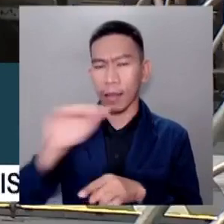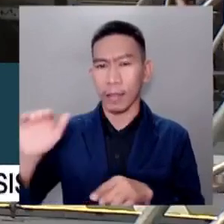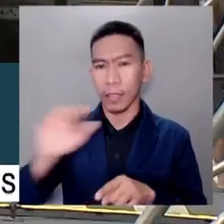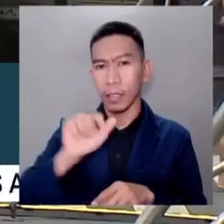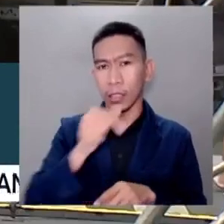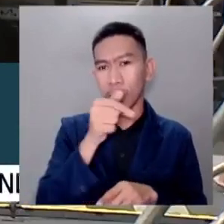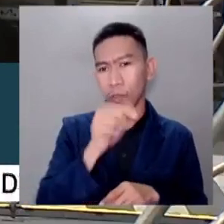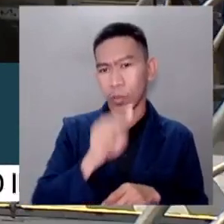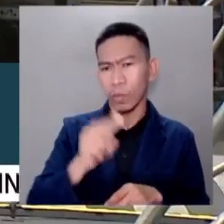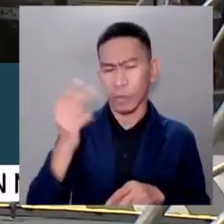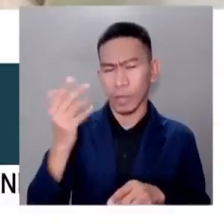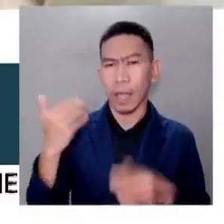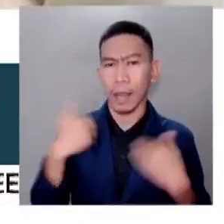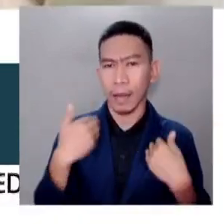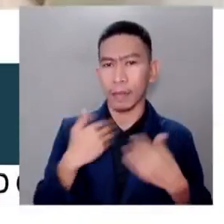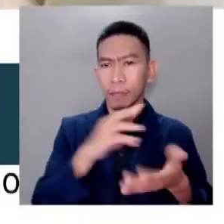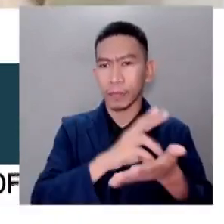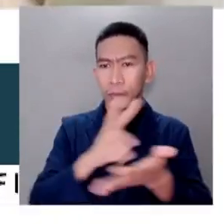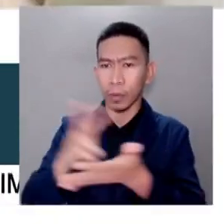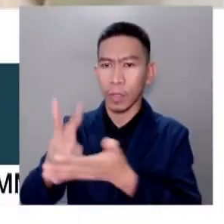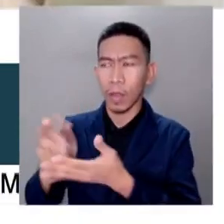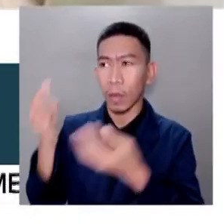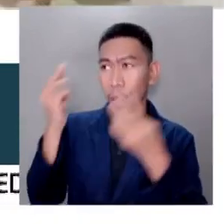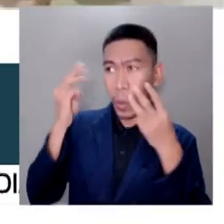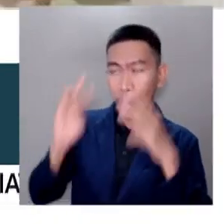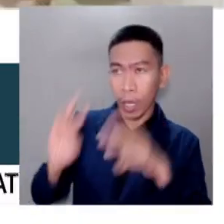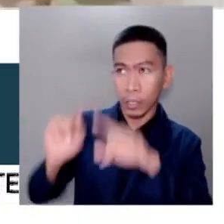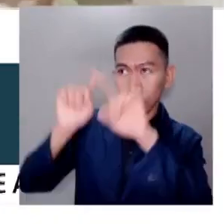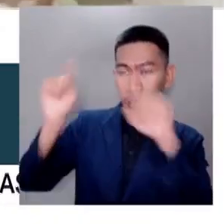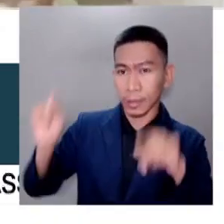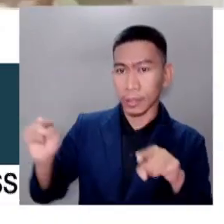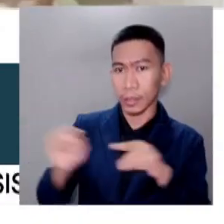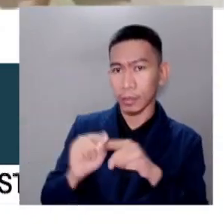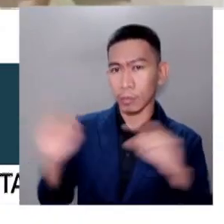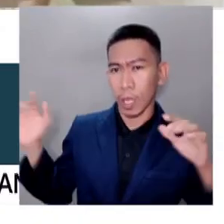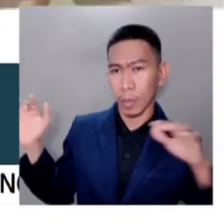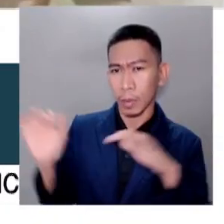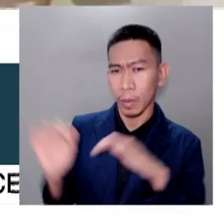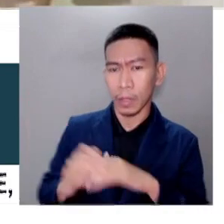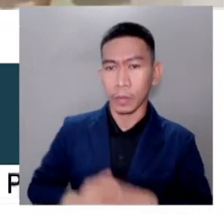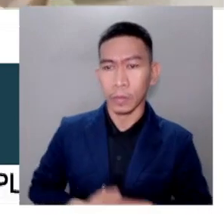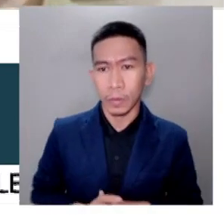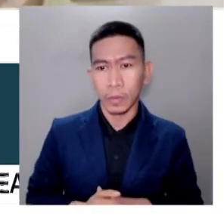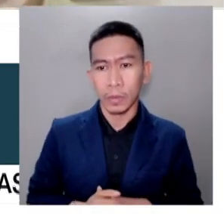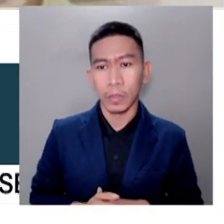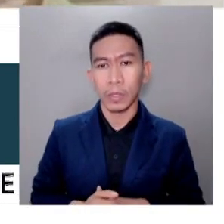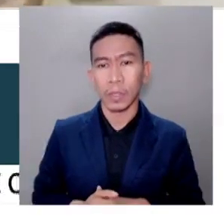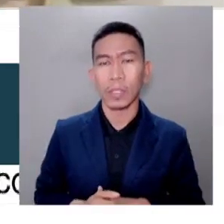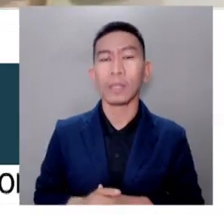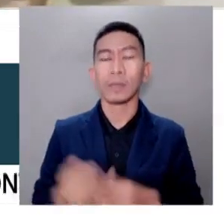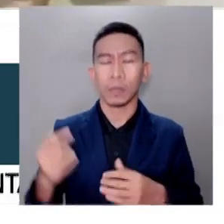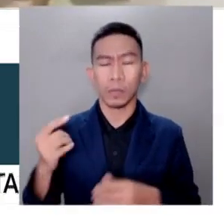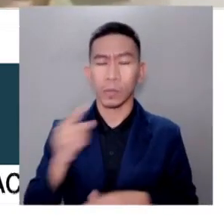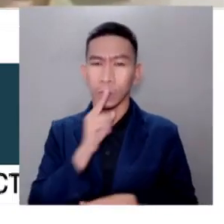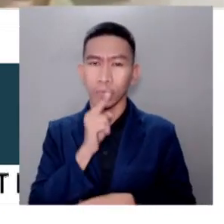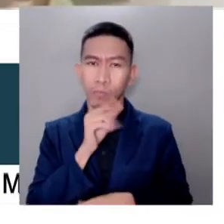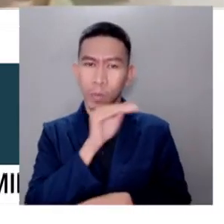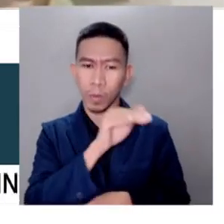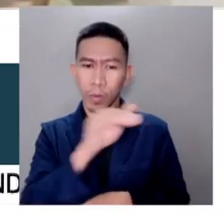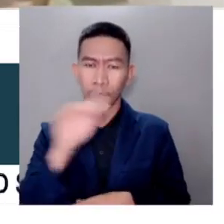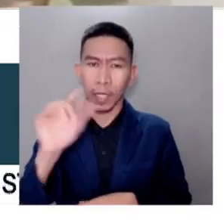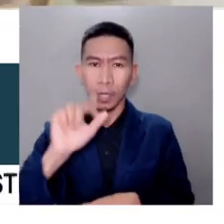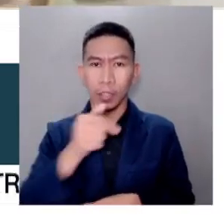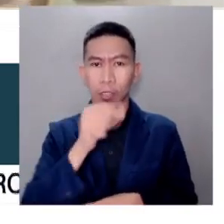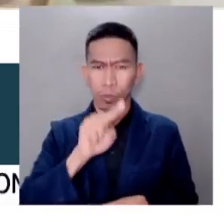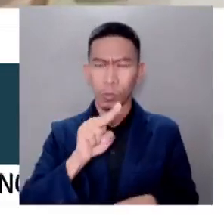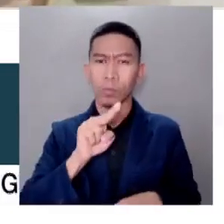viewing of the inauguration. Kami po ay we also encourage the different local government units na mag-sponsor ng mga live